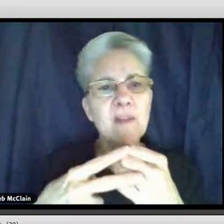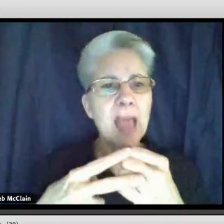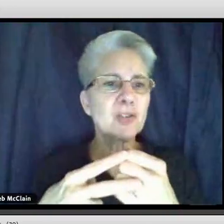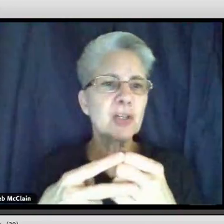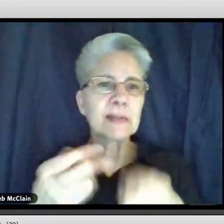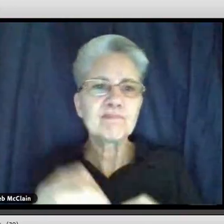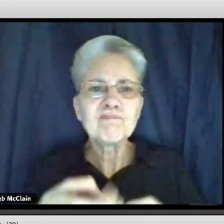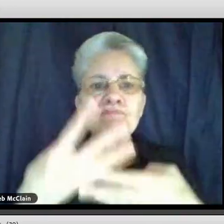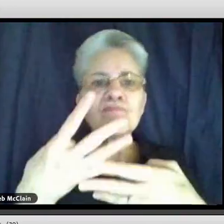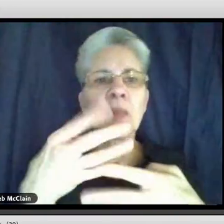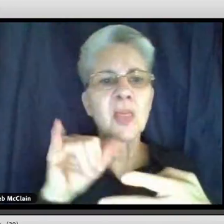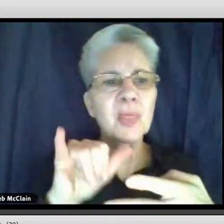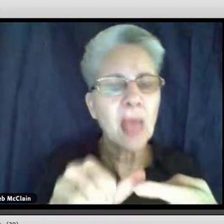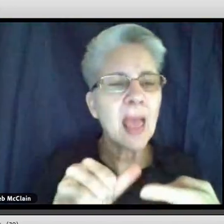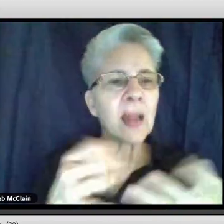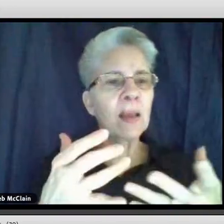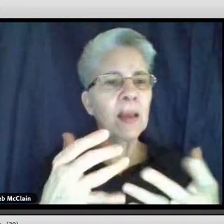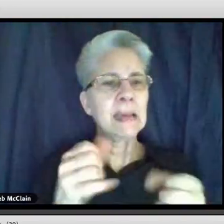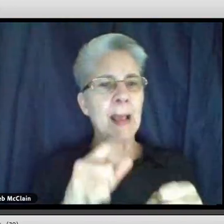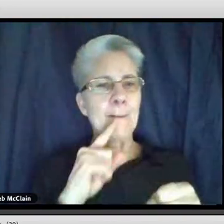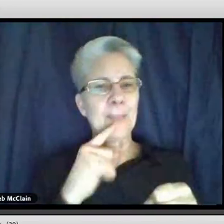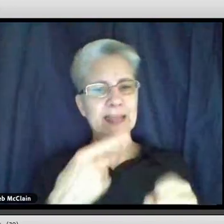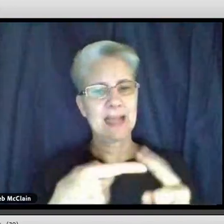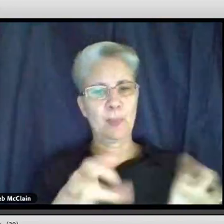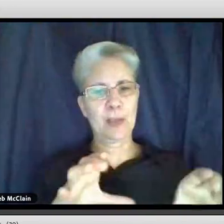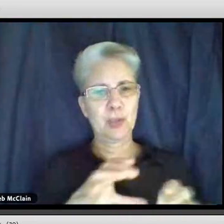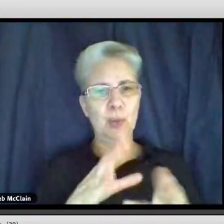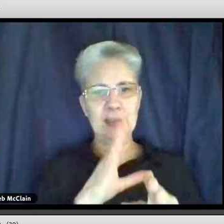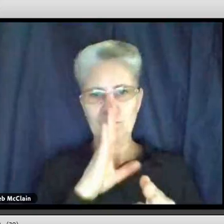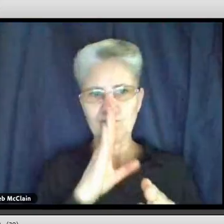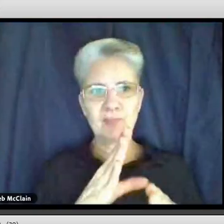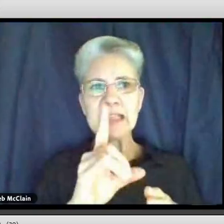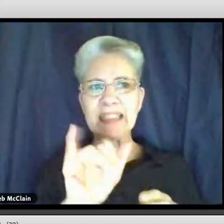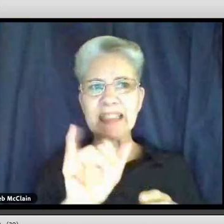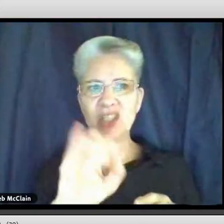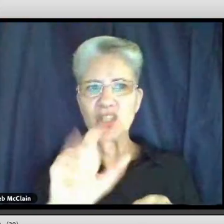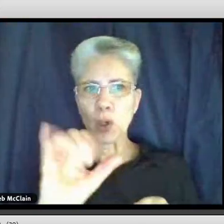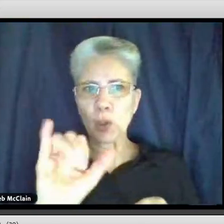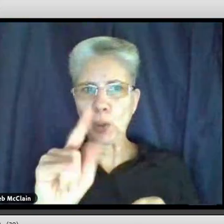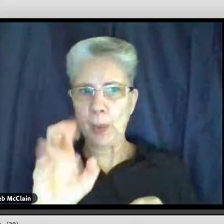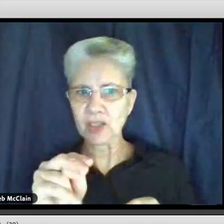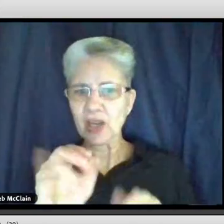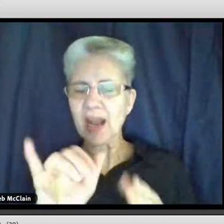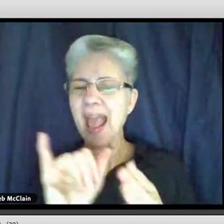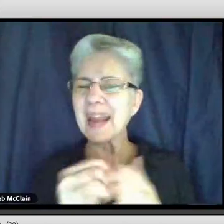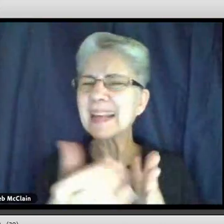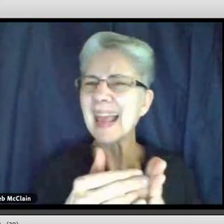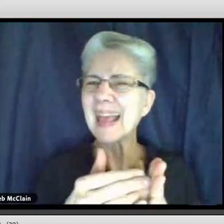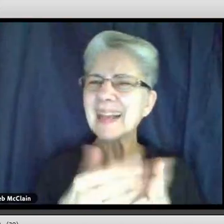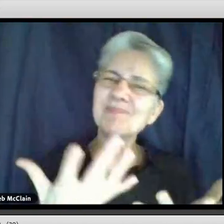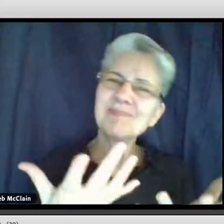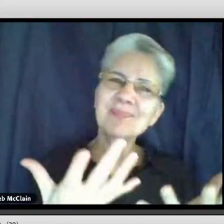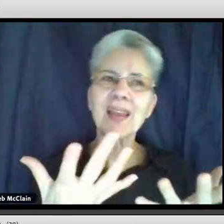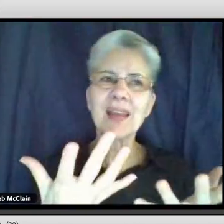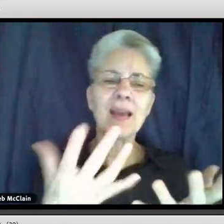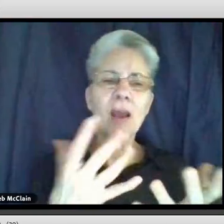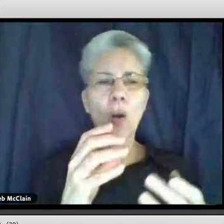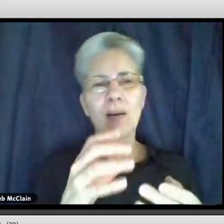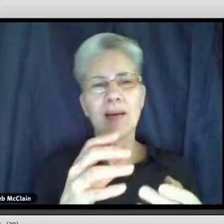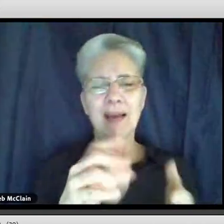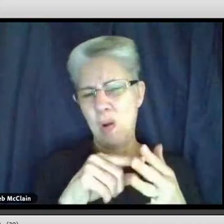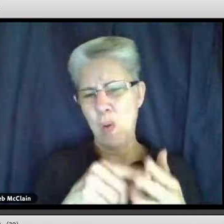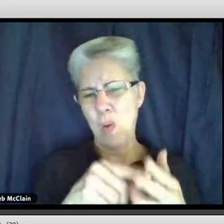delivery could be said to be doing straight up digital curation. And again, it's sort of something that